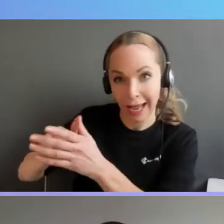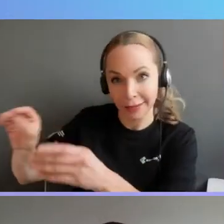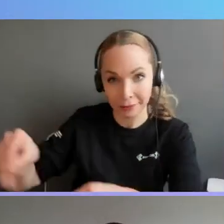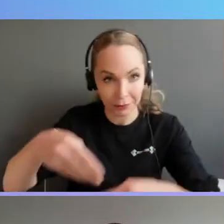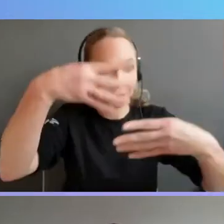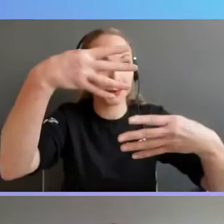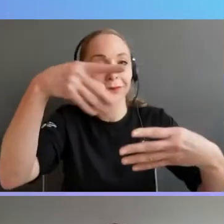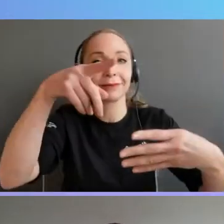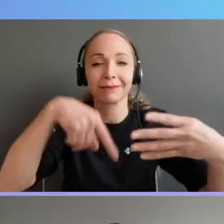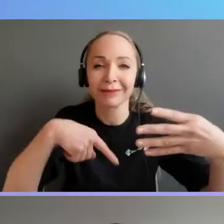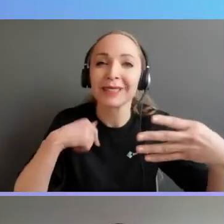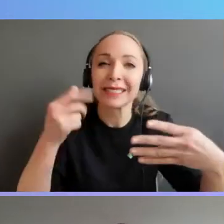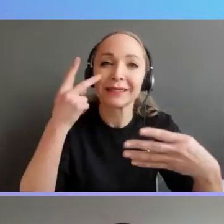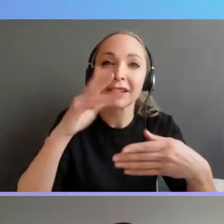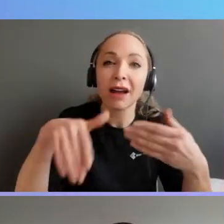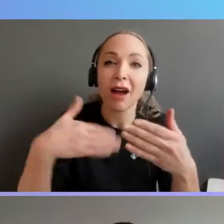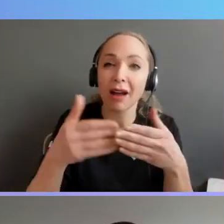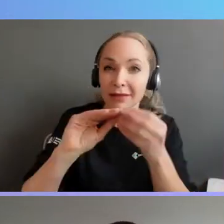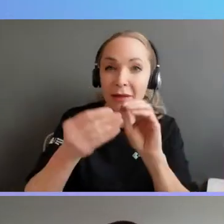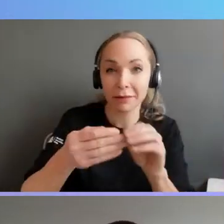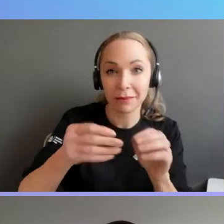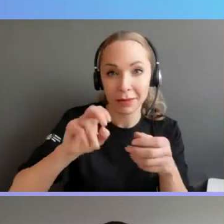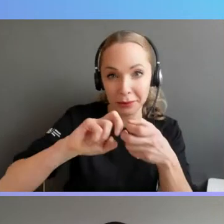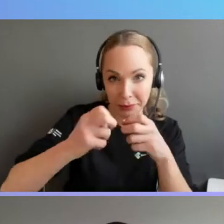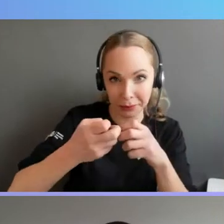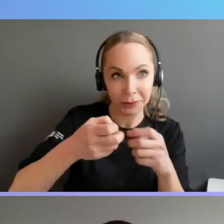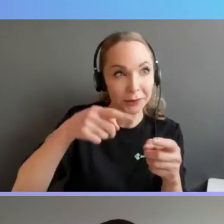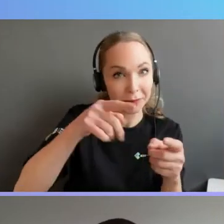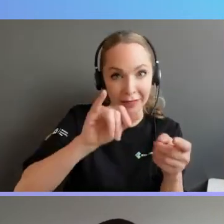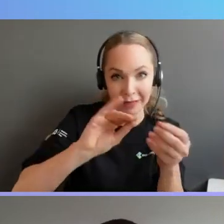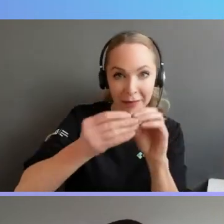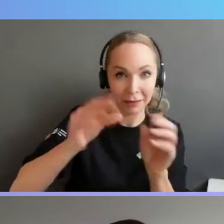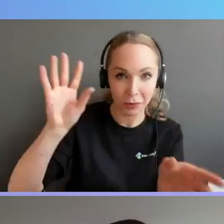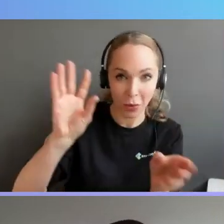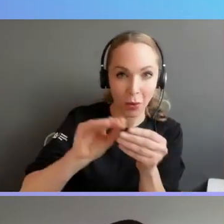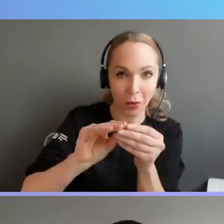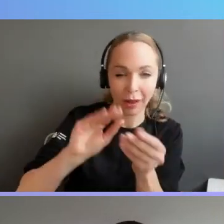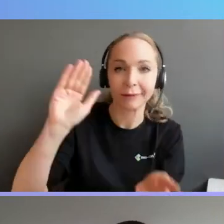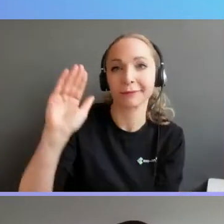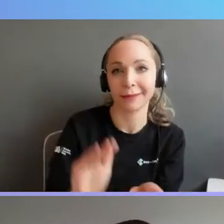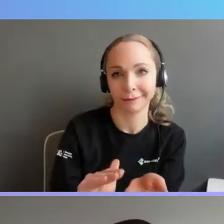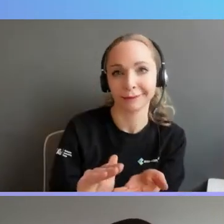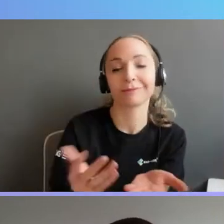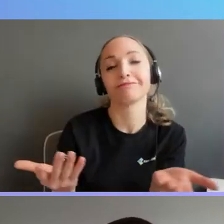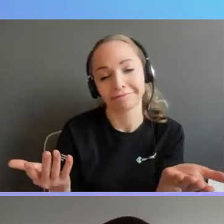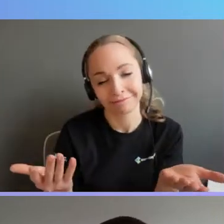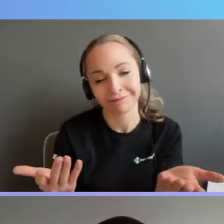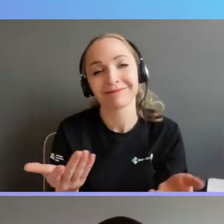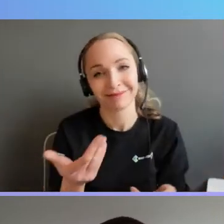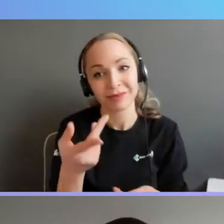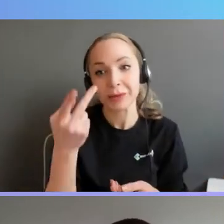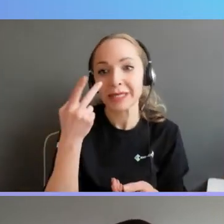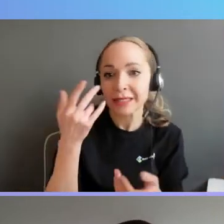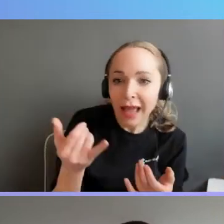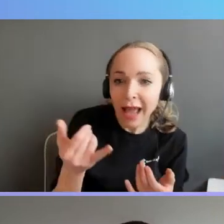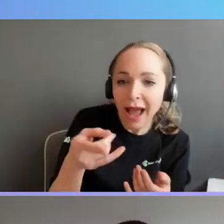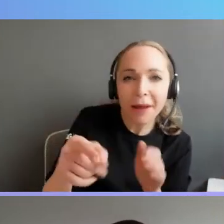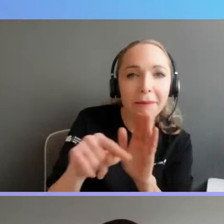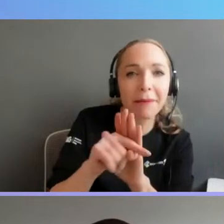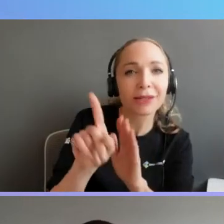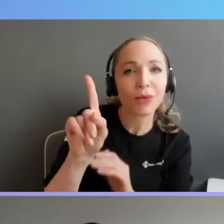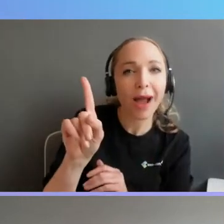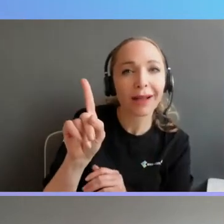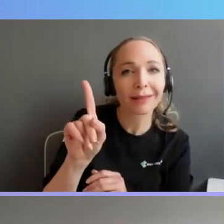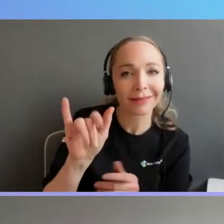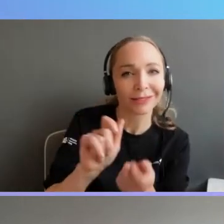of issues found is less, and there is a listed change of -1.